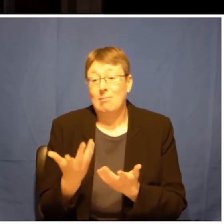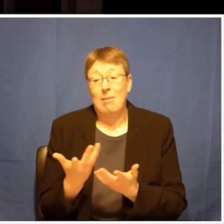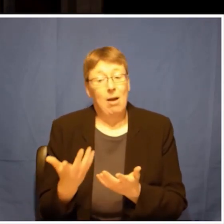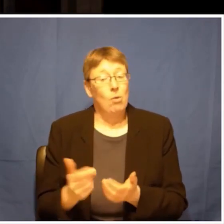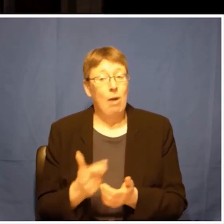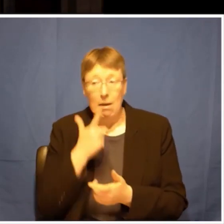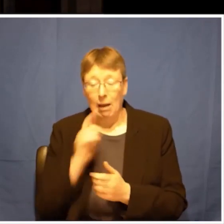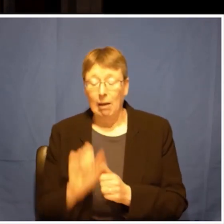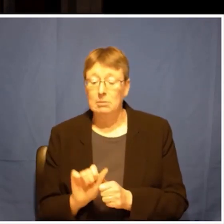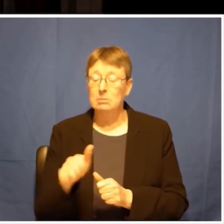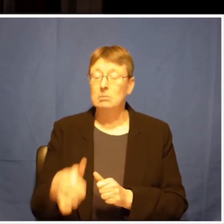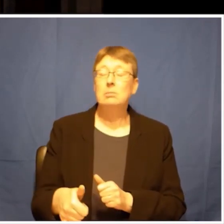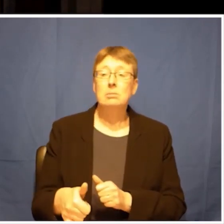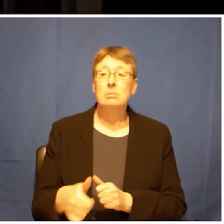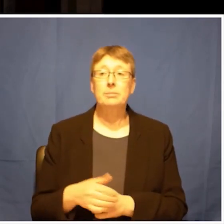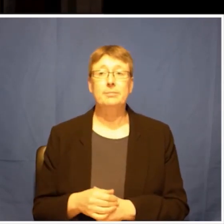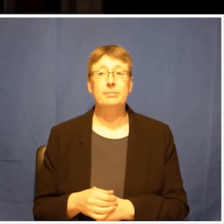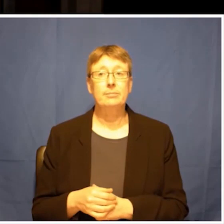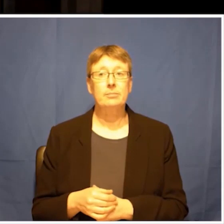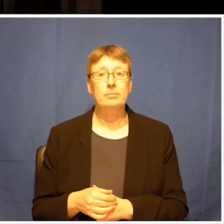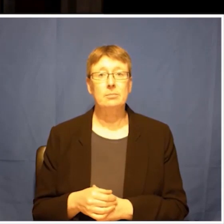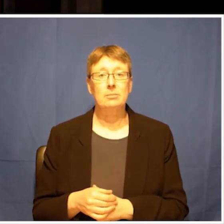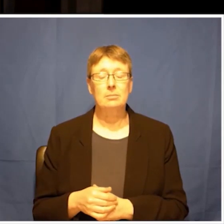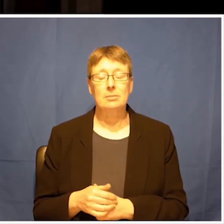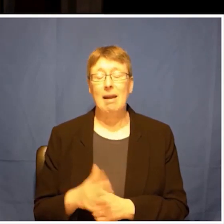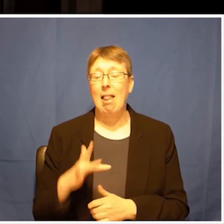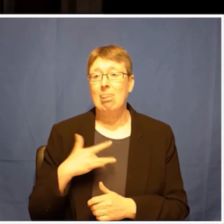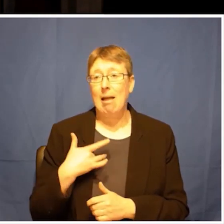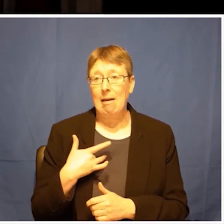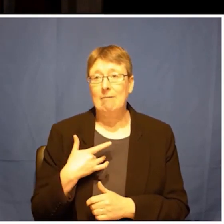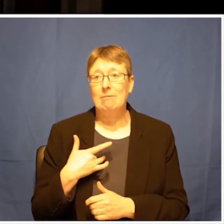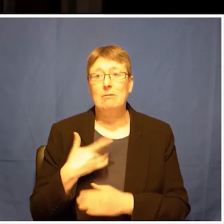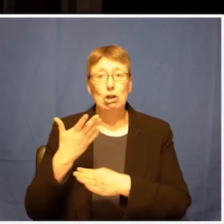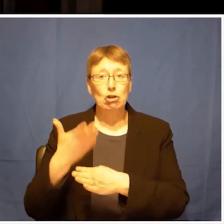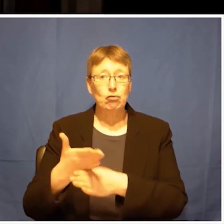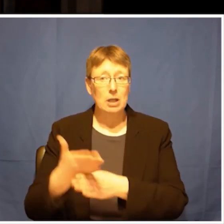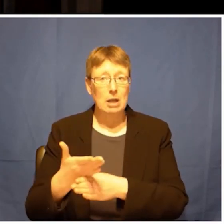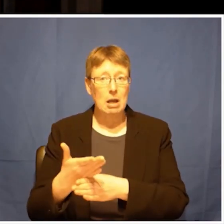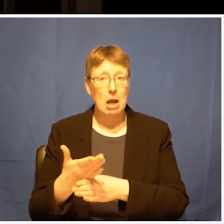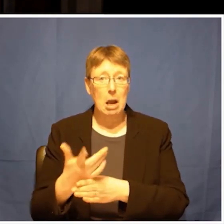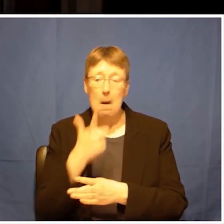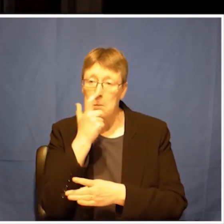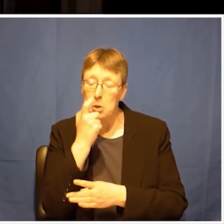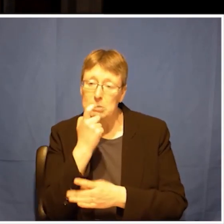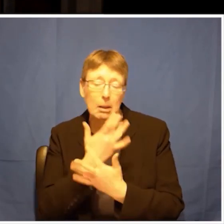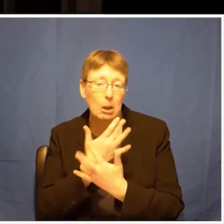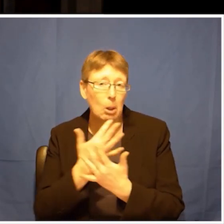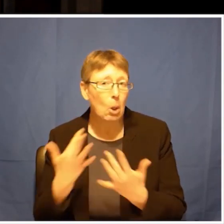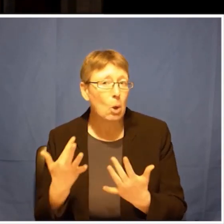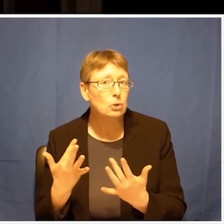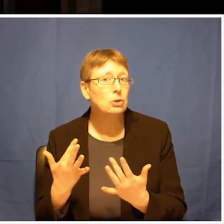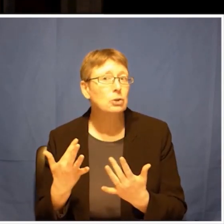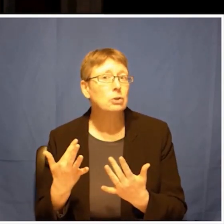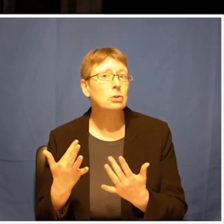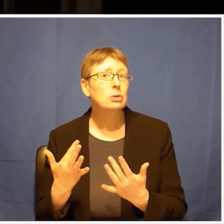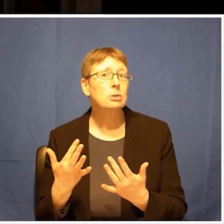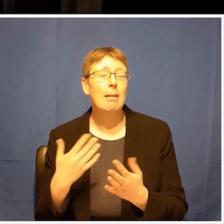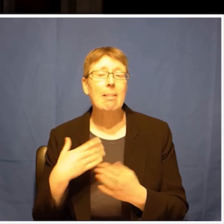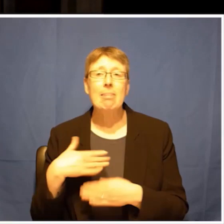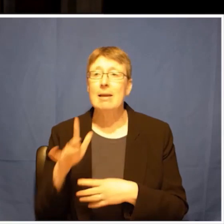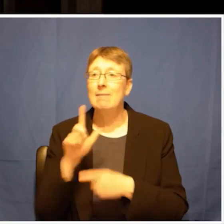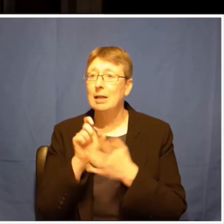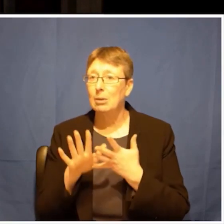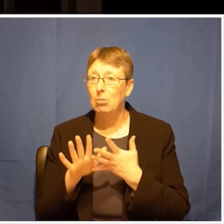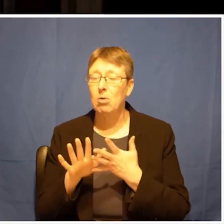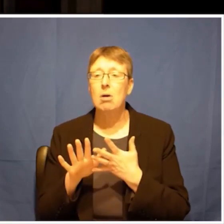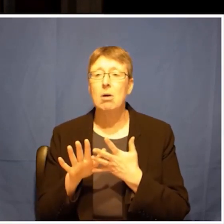now thrive. The next stages of your life and career carry so much promise. You'll leave this place, the University of